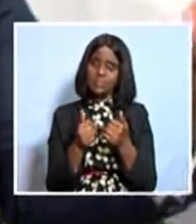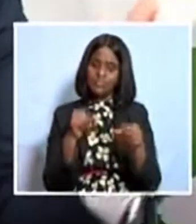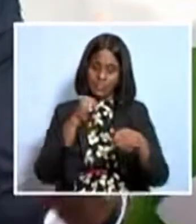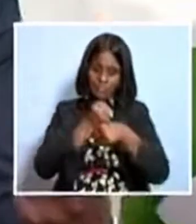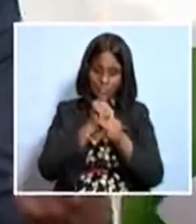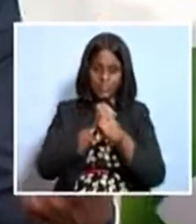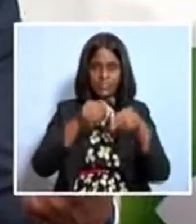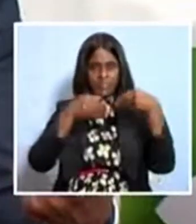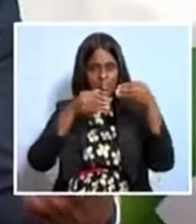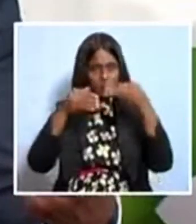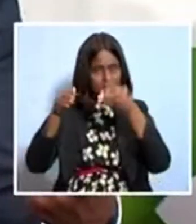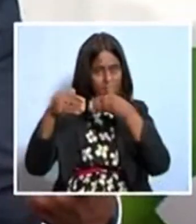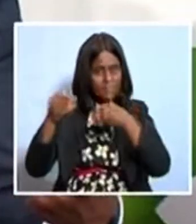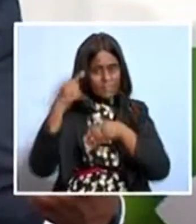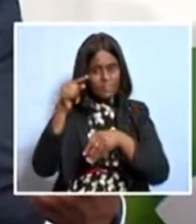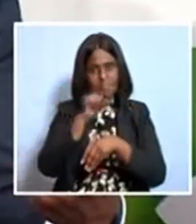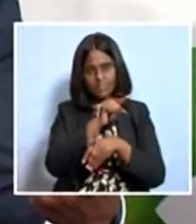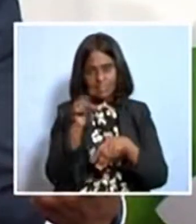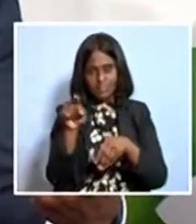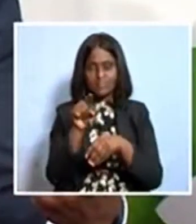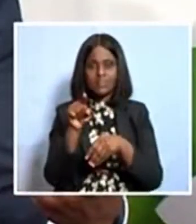create the market for the